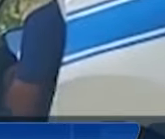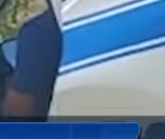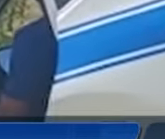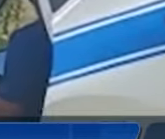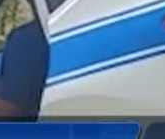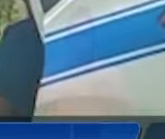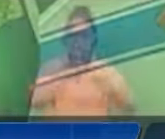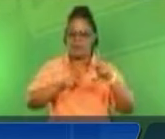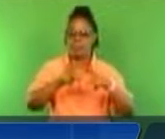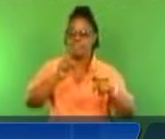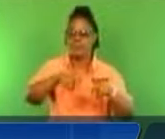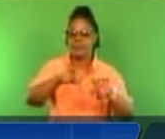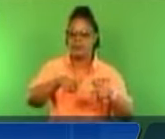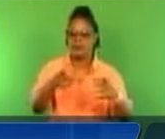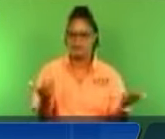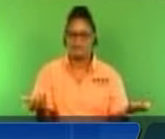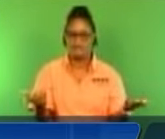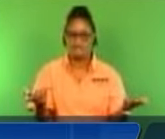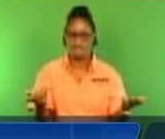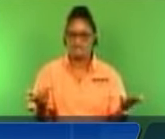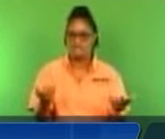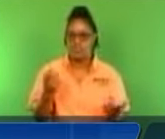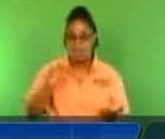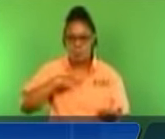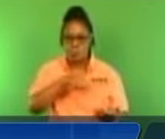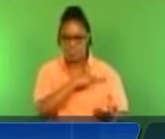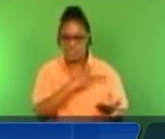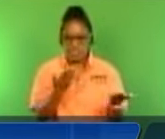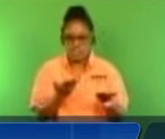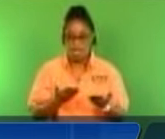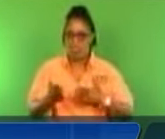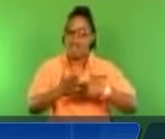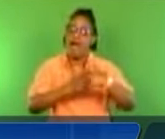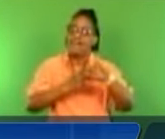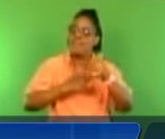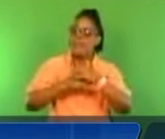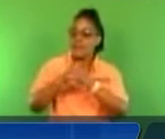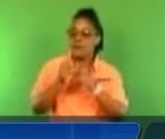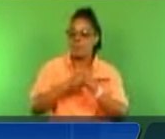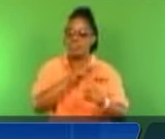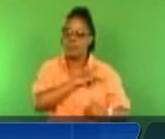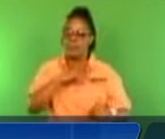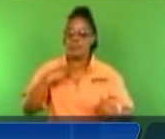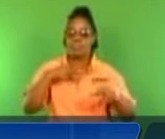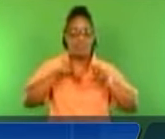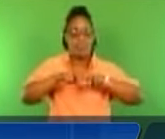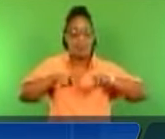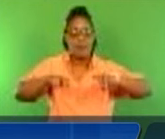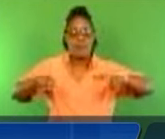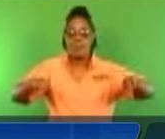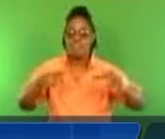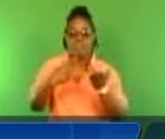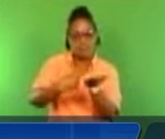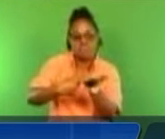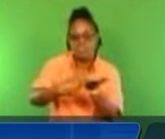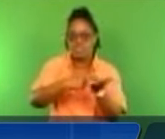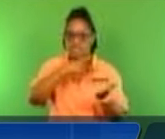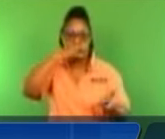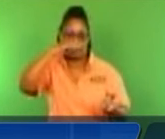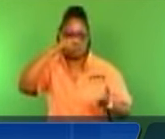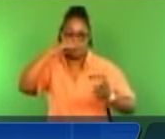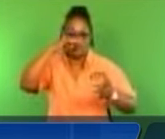much to be desired. Even as we are here, comfortably ensconced in this chamber, talking highfalutin talk